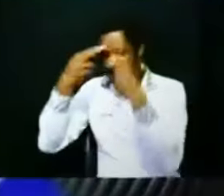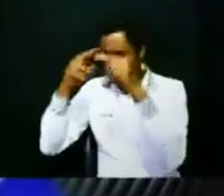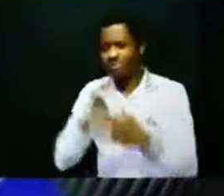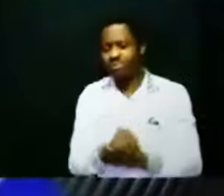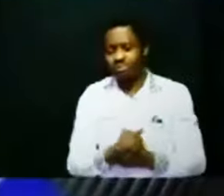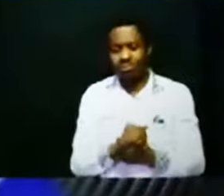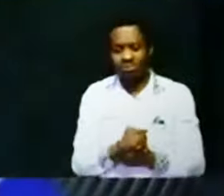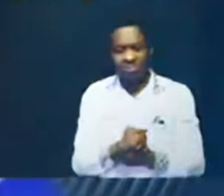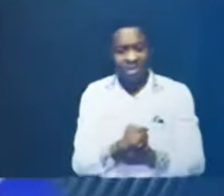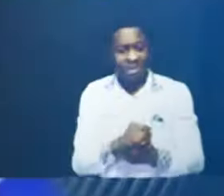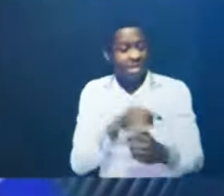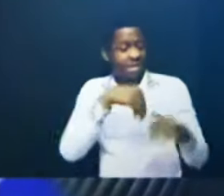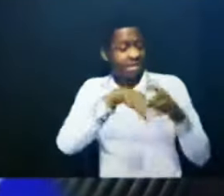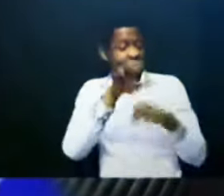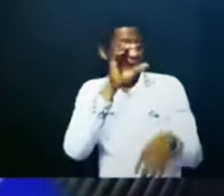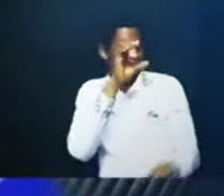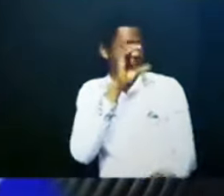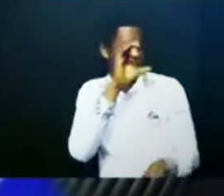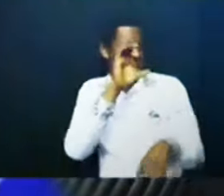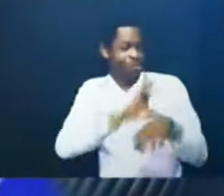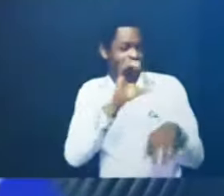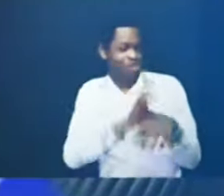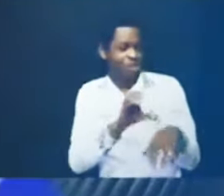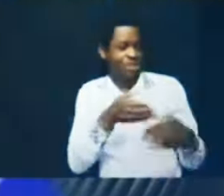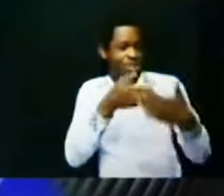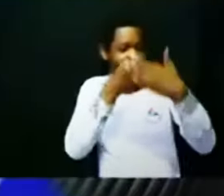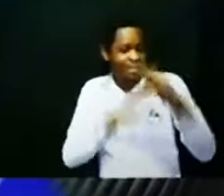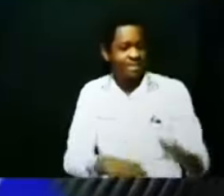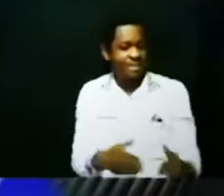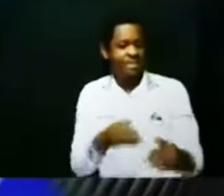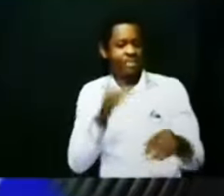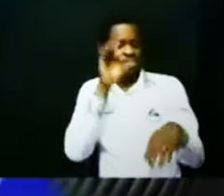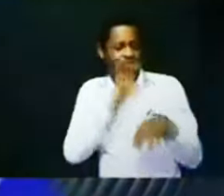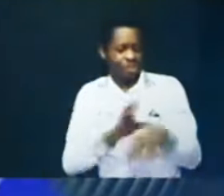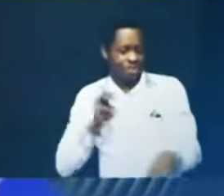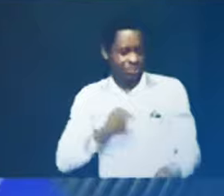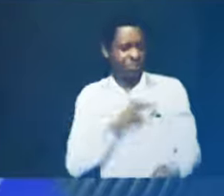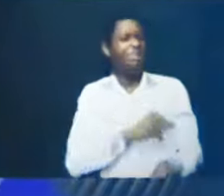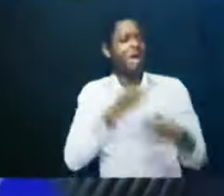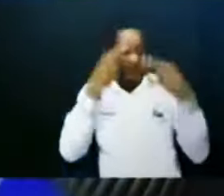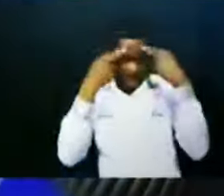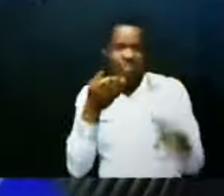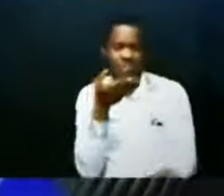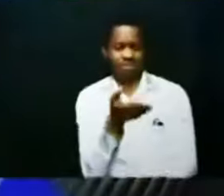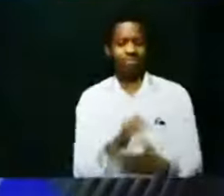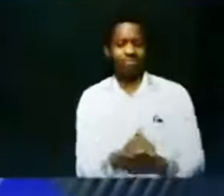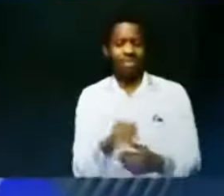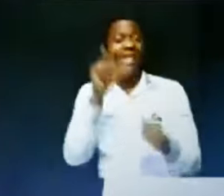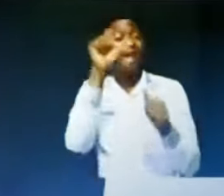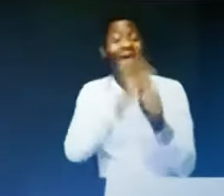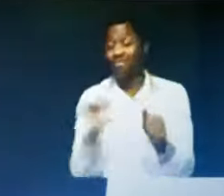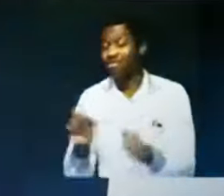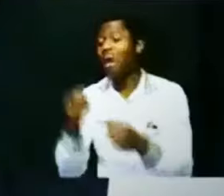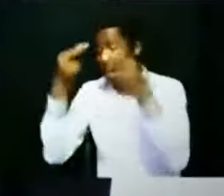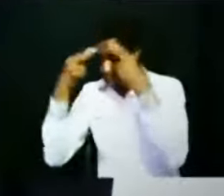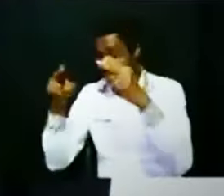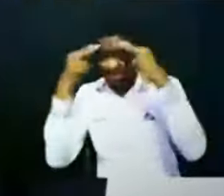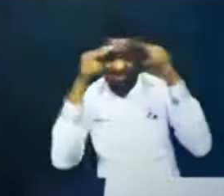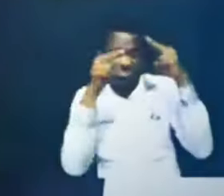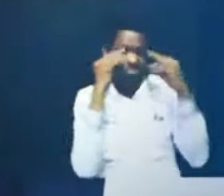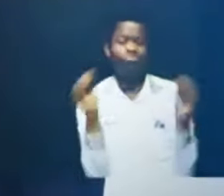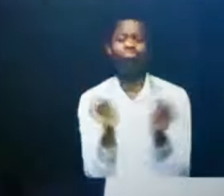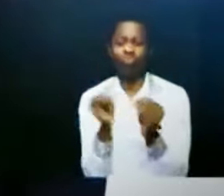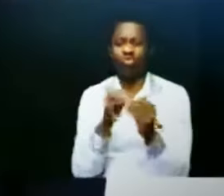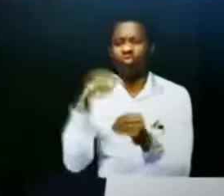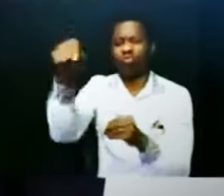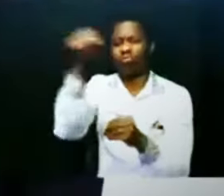Within church leaders and church members. It happens everywhere. It